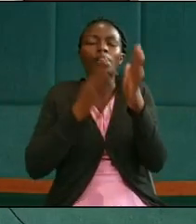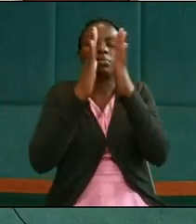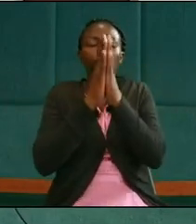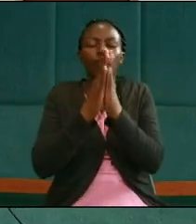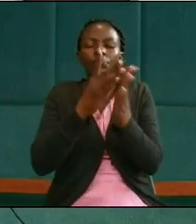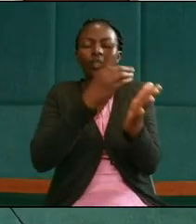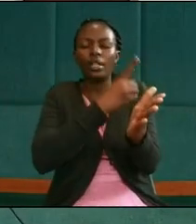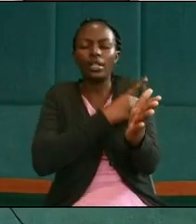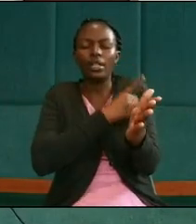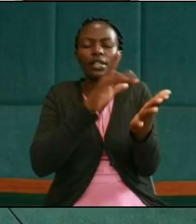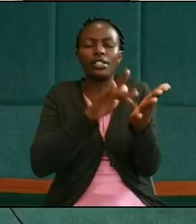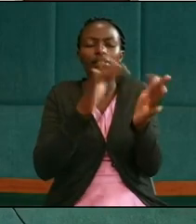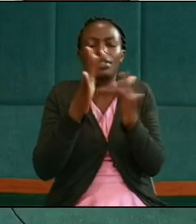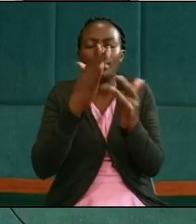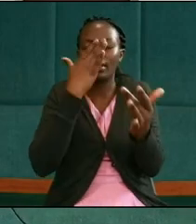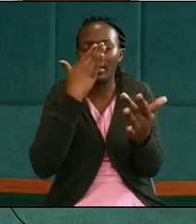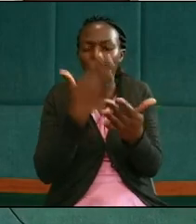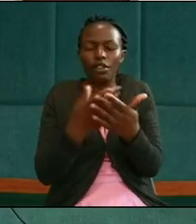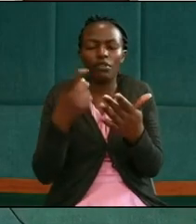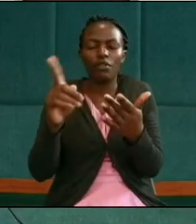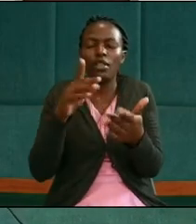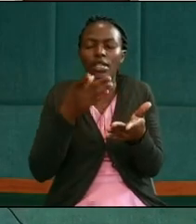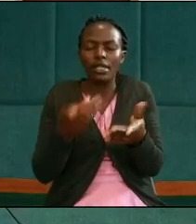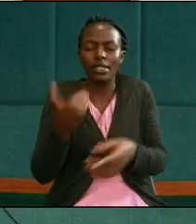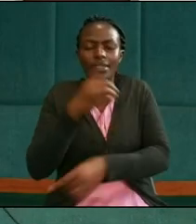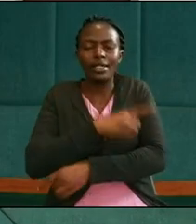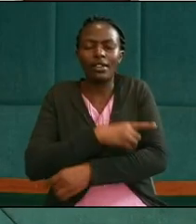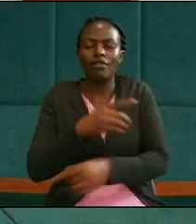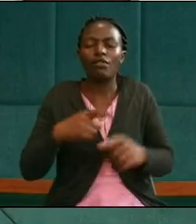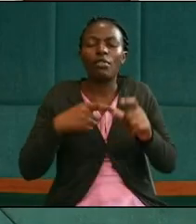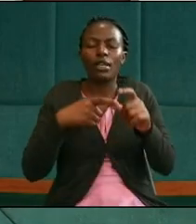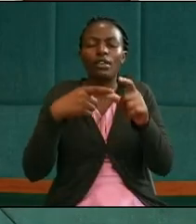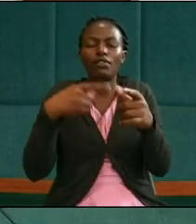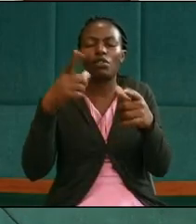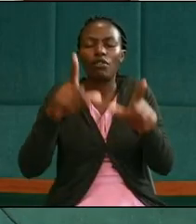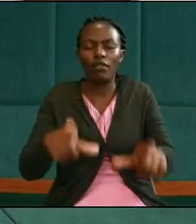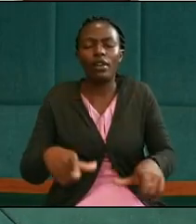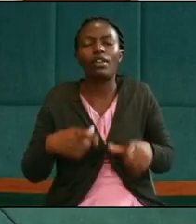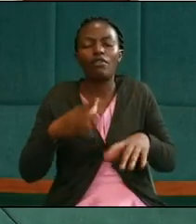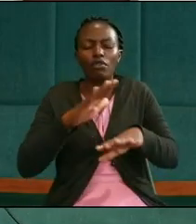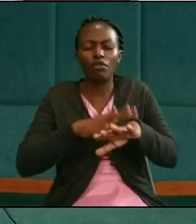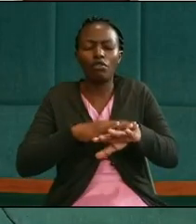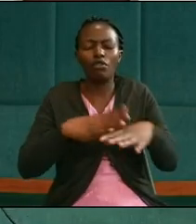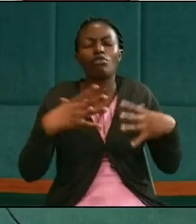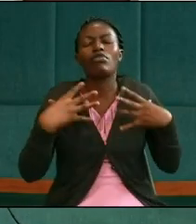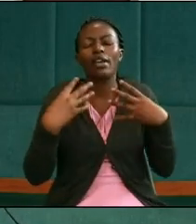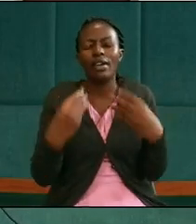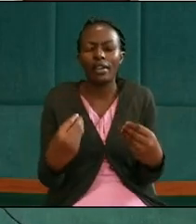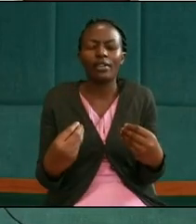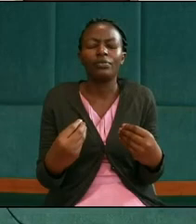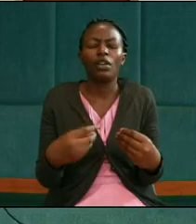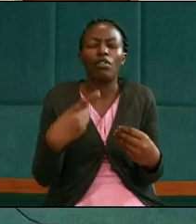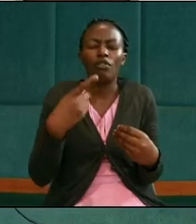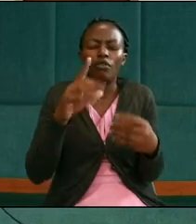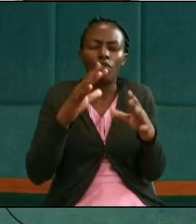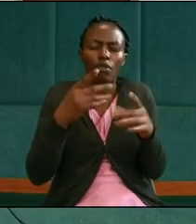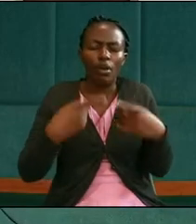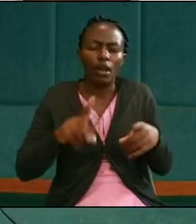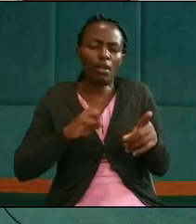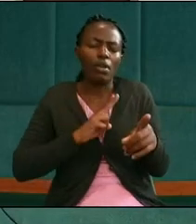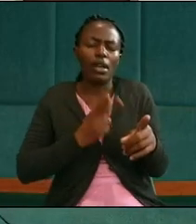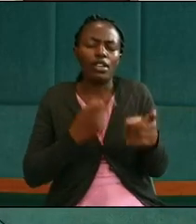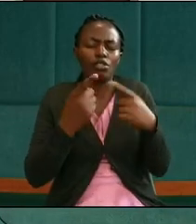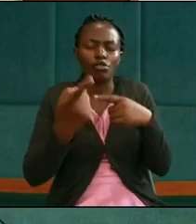Jesus, thank you for this day. Thank you for the gift of life. Thank you for good health. Thank you for letting us be here